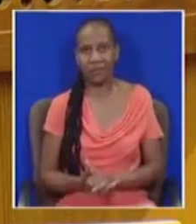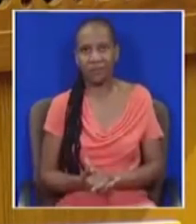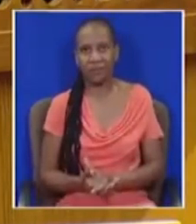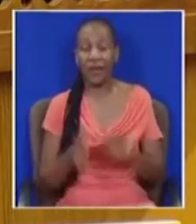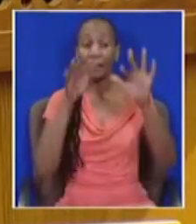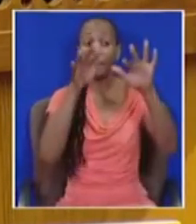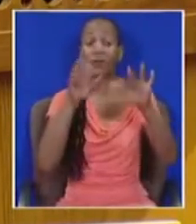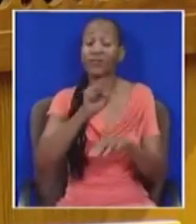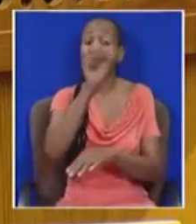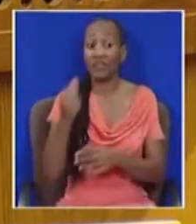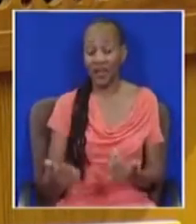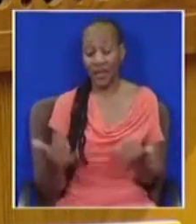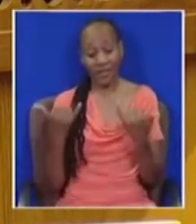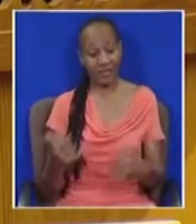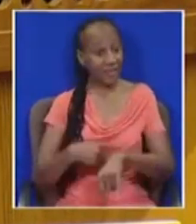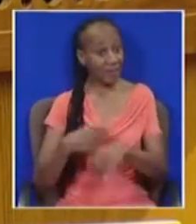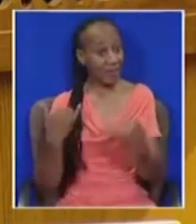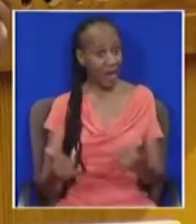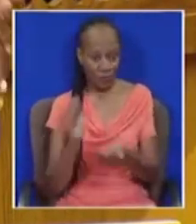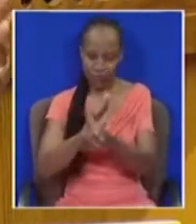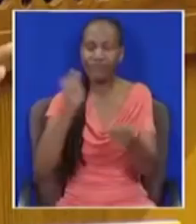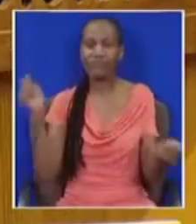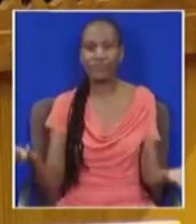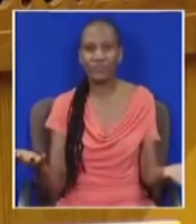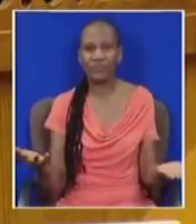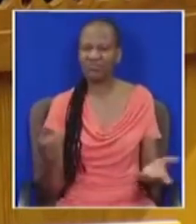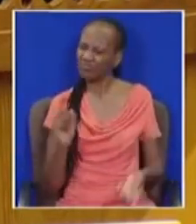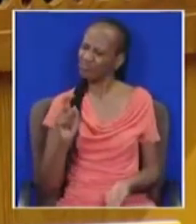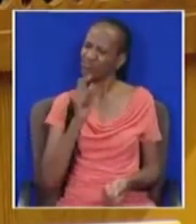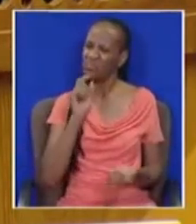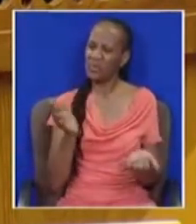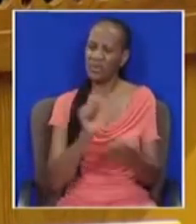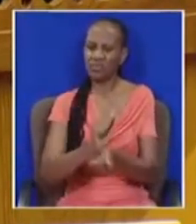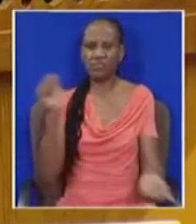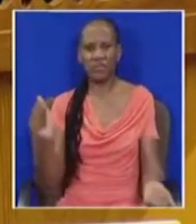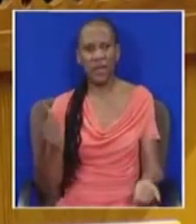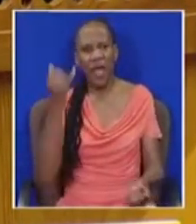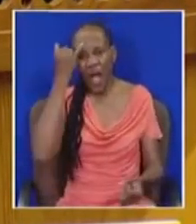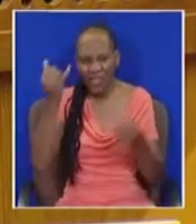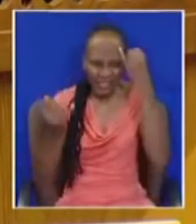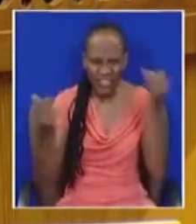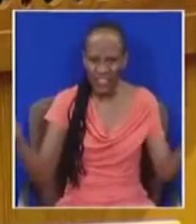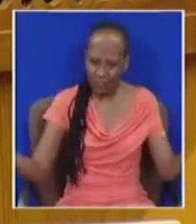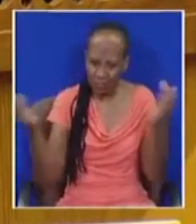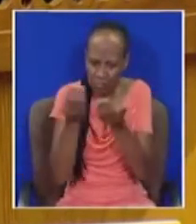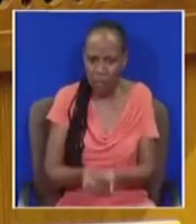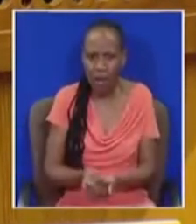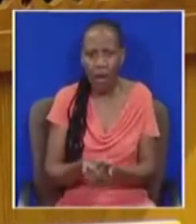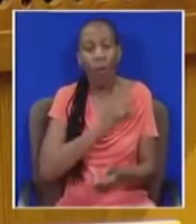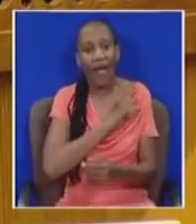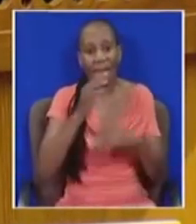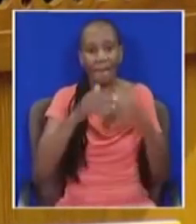Fellow South Africans, we live in a democracy. And a democracy is a contestation of ideas to build a better